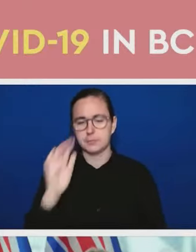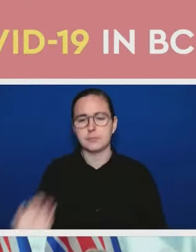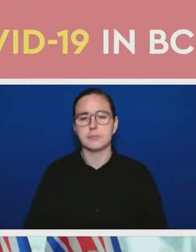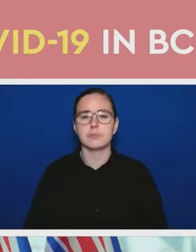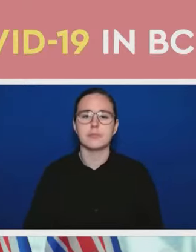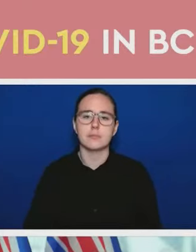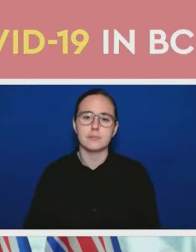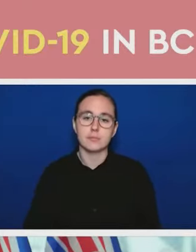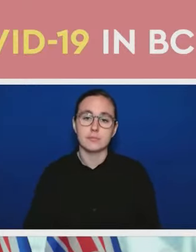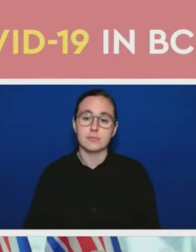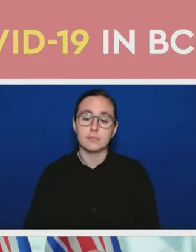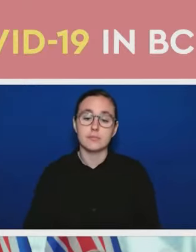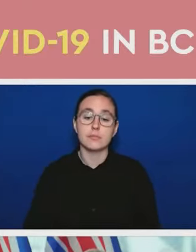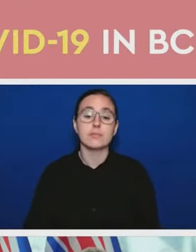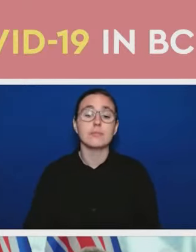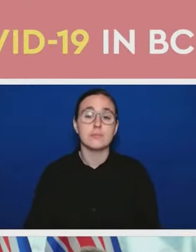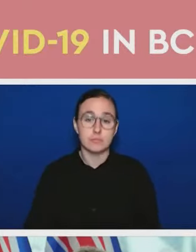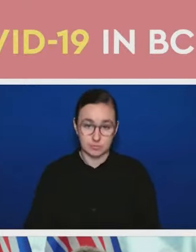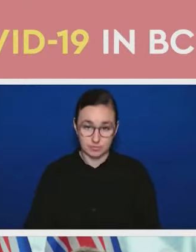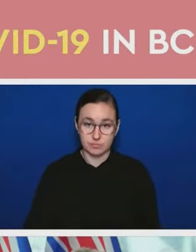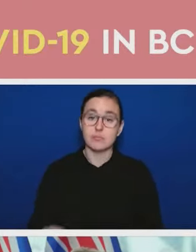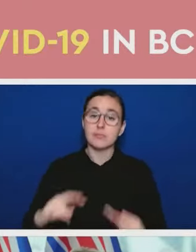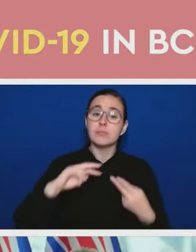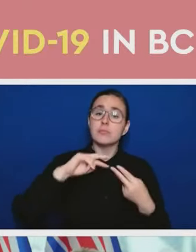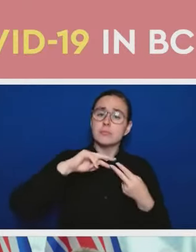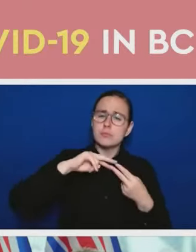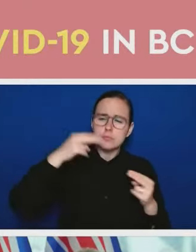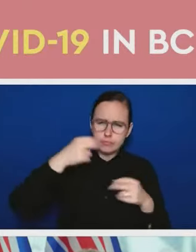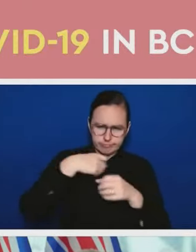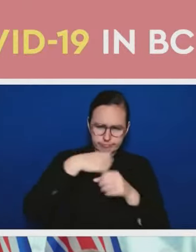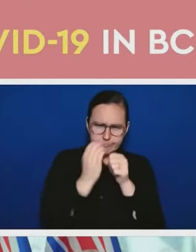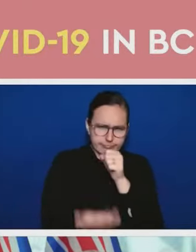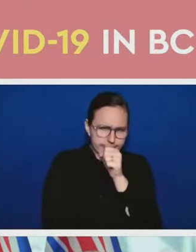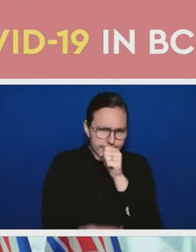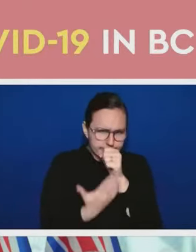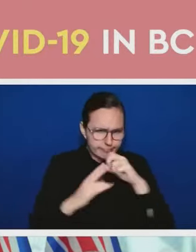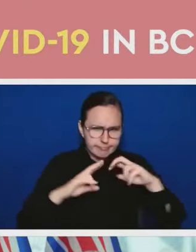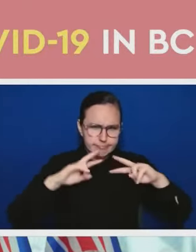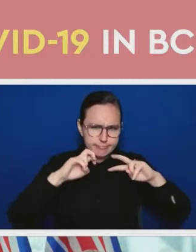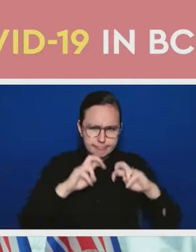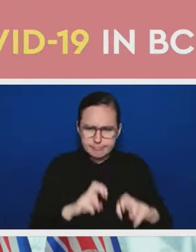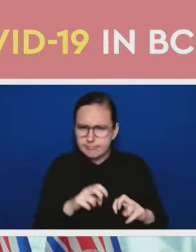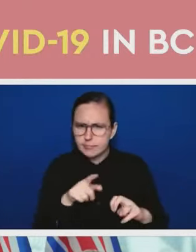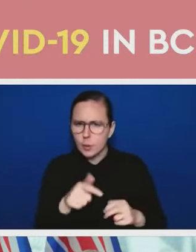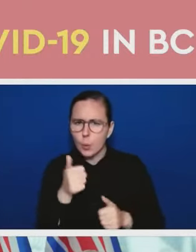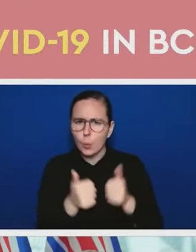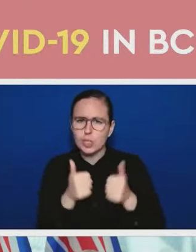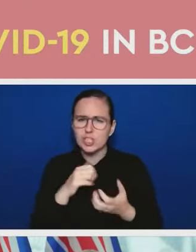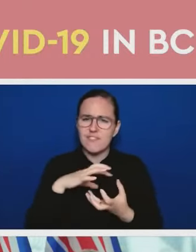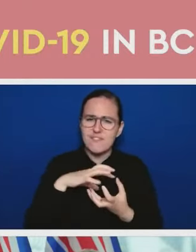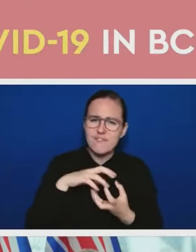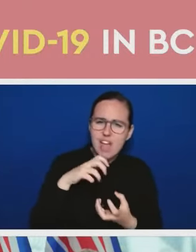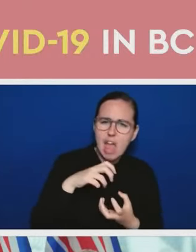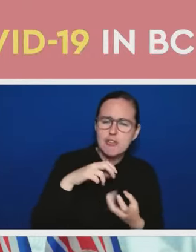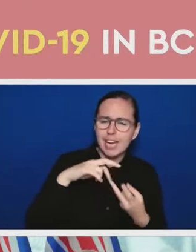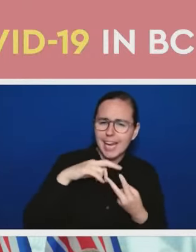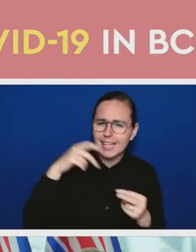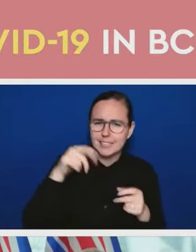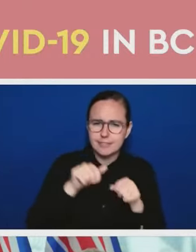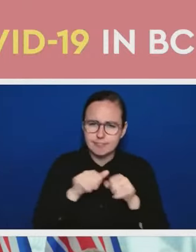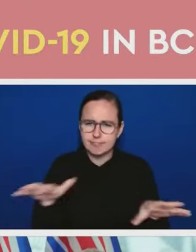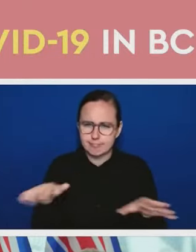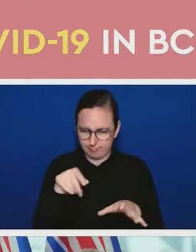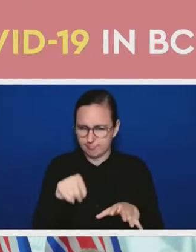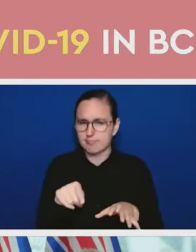all of the proteins, all of the genome, and seeing how the virus has been changing over time. And what we've seen from